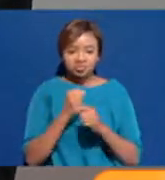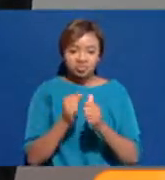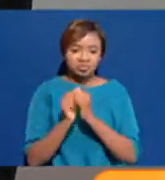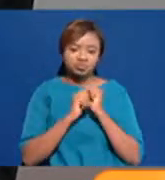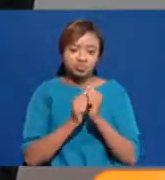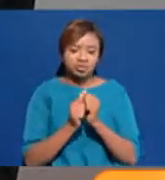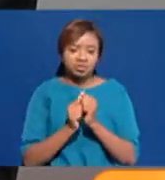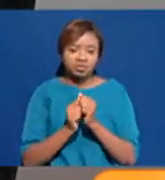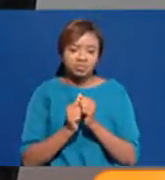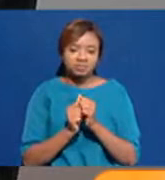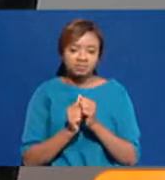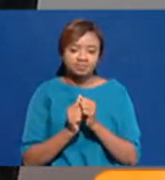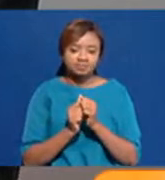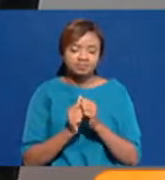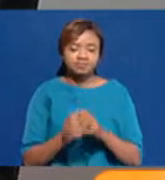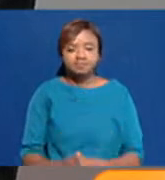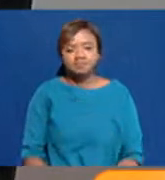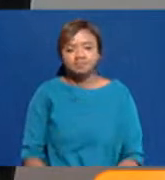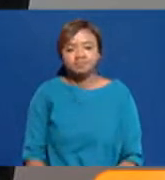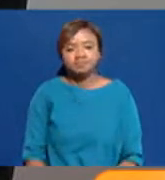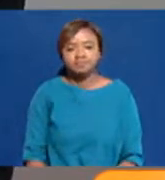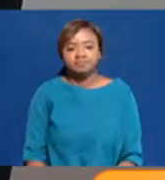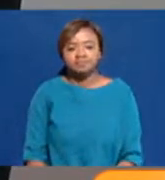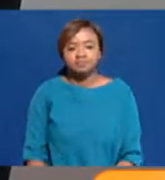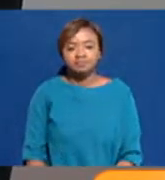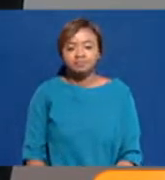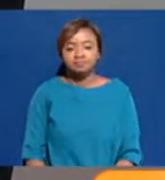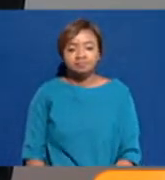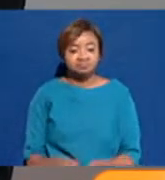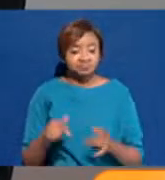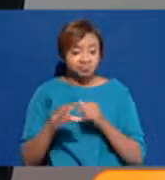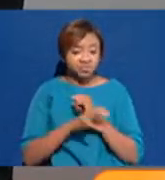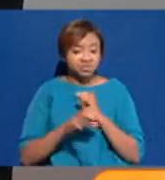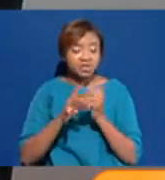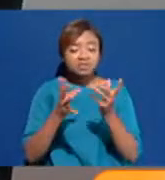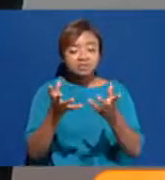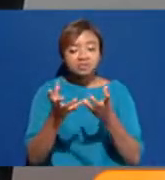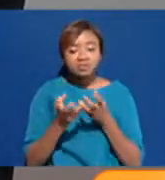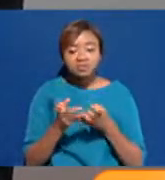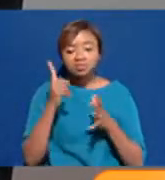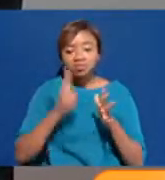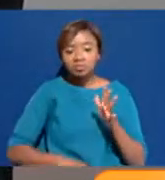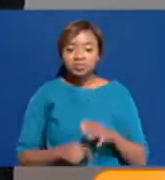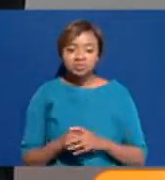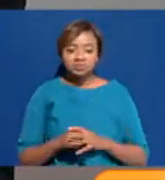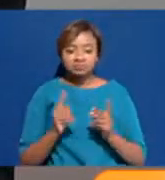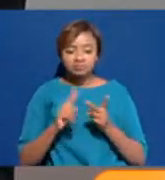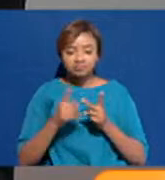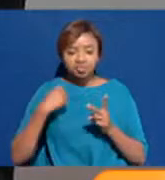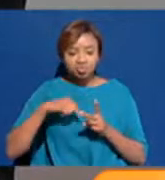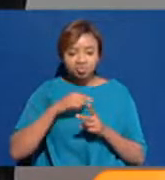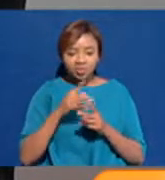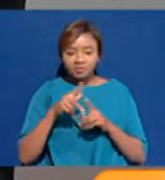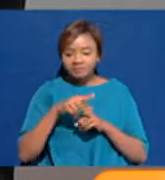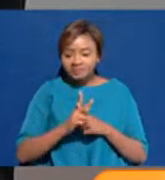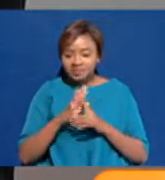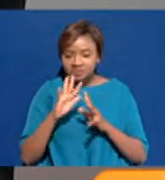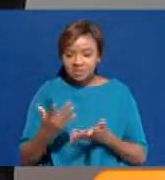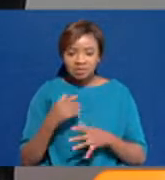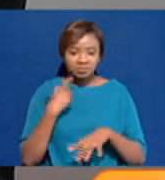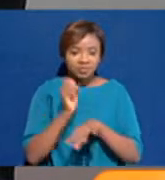be speaking at this moment. What are the needs of our country now? And where should we, how do we address those needs?